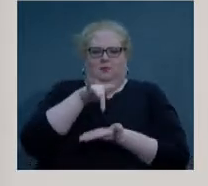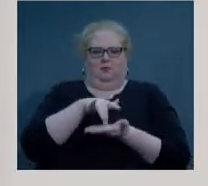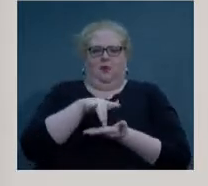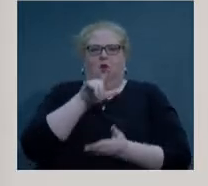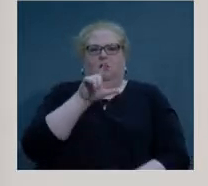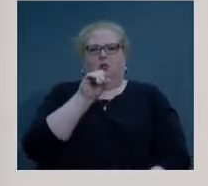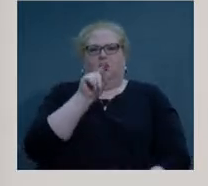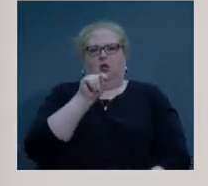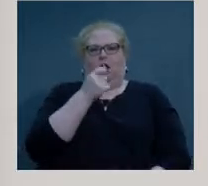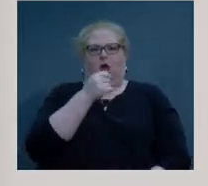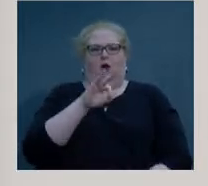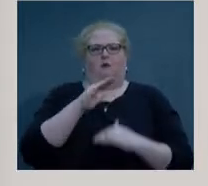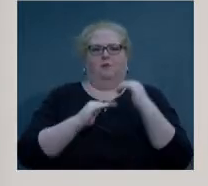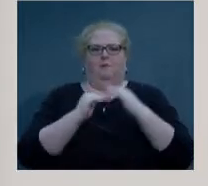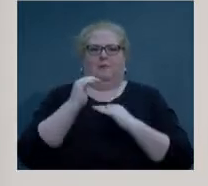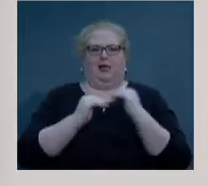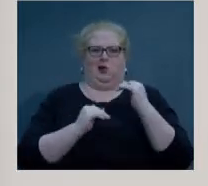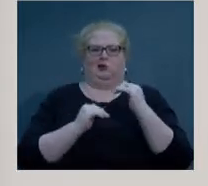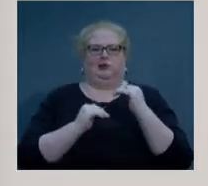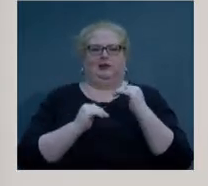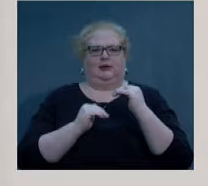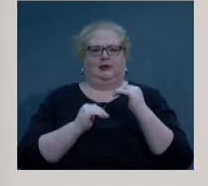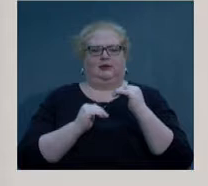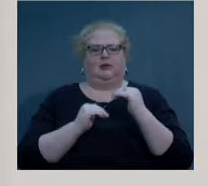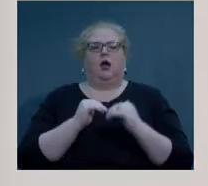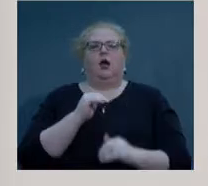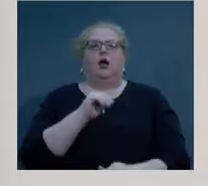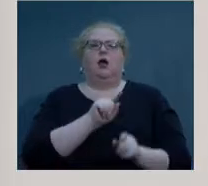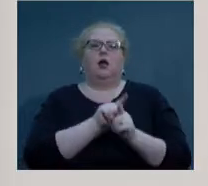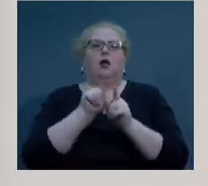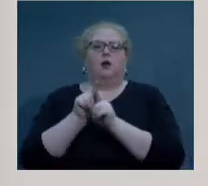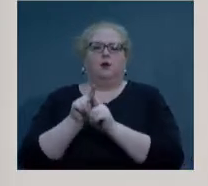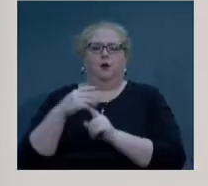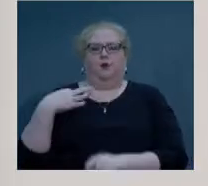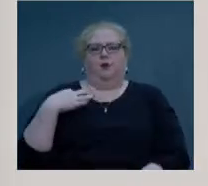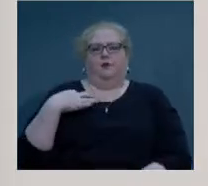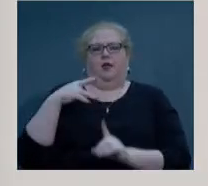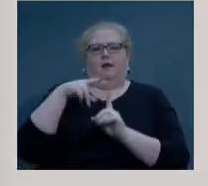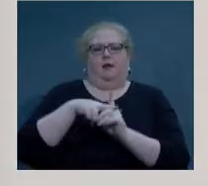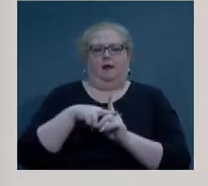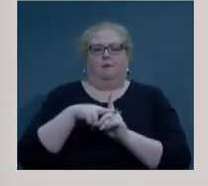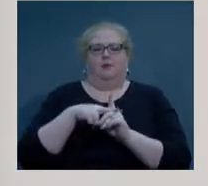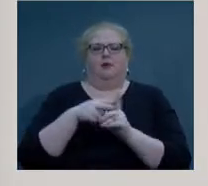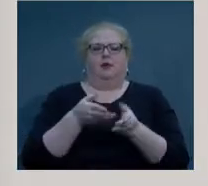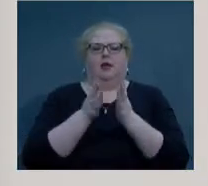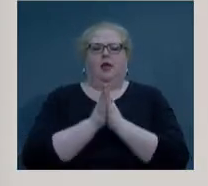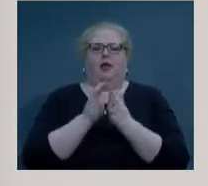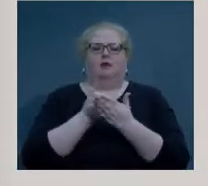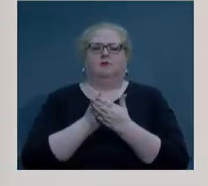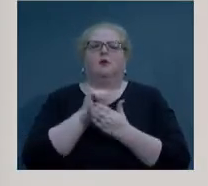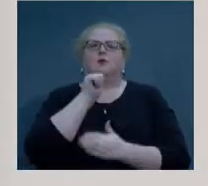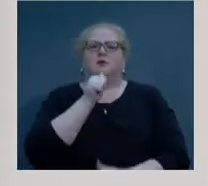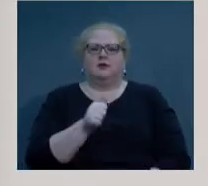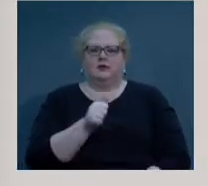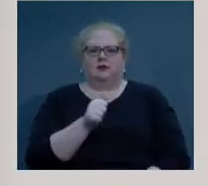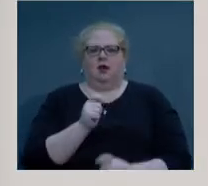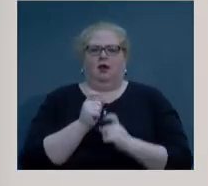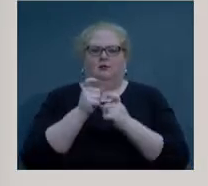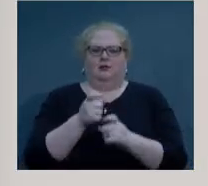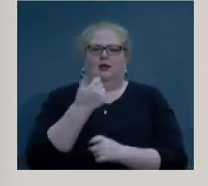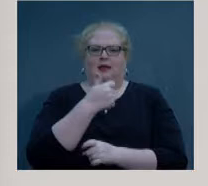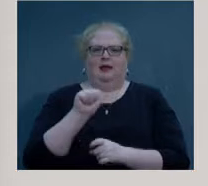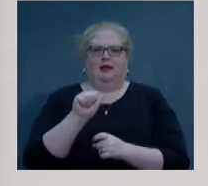of the buildings in there. Also, the applicant has made a request to not dedicate additional right-of-way